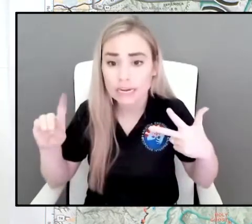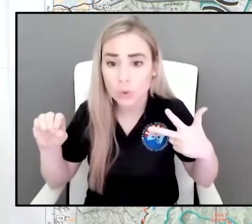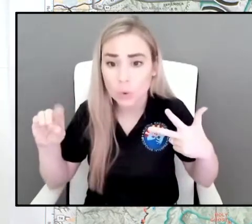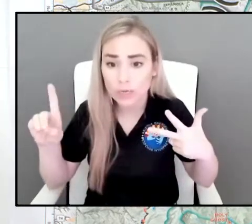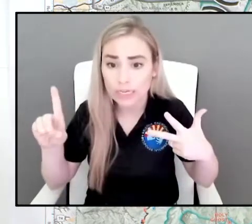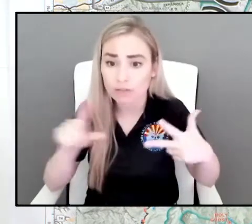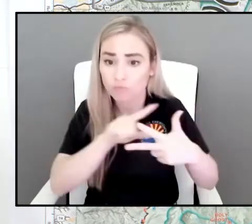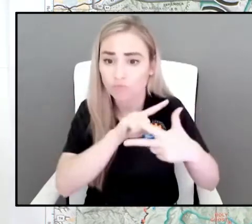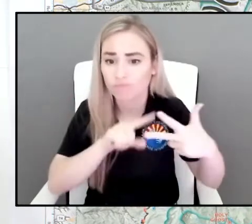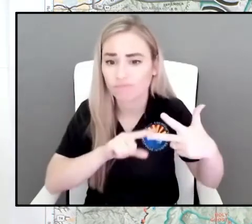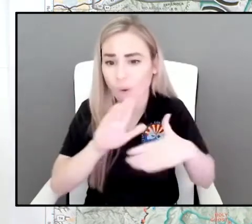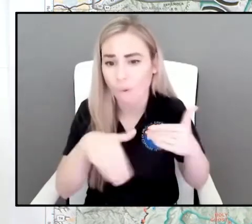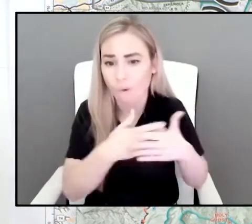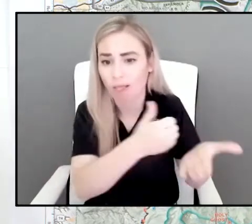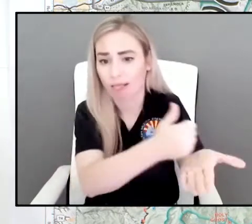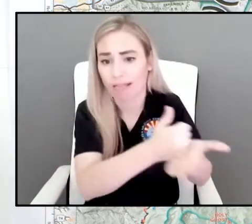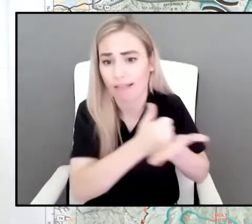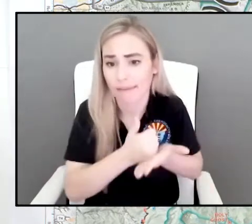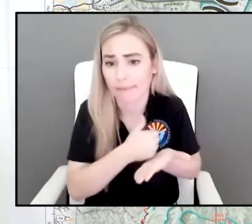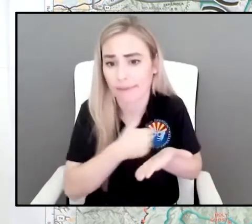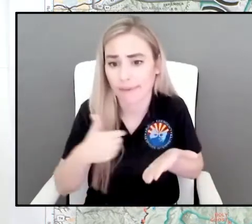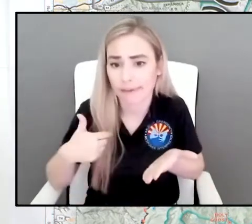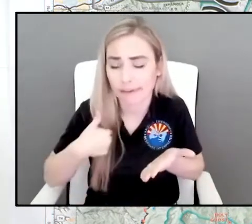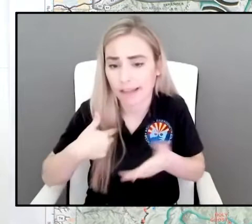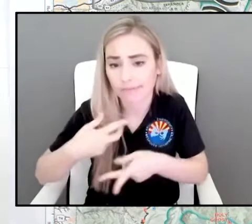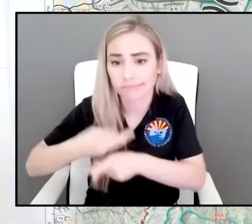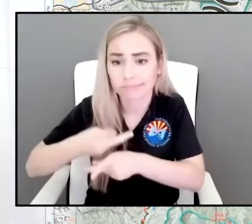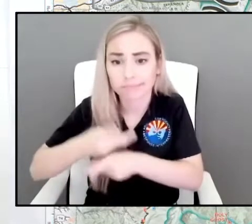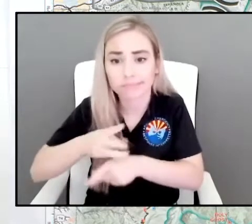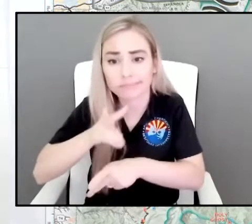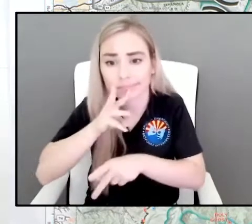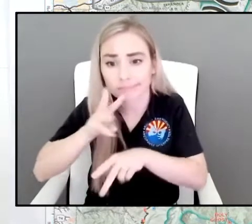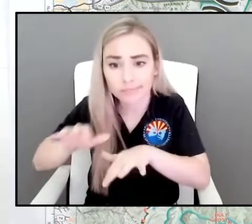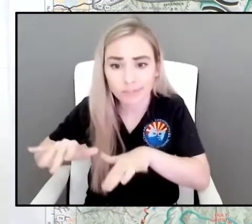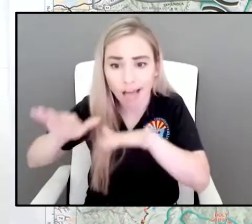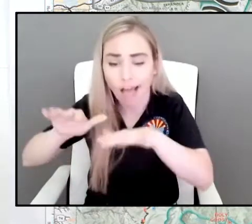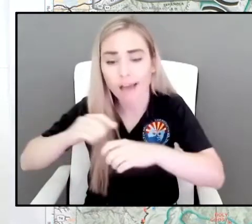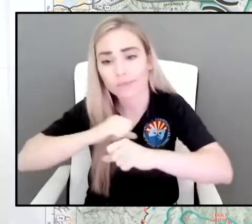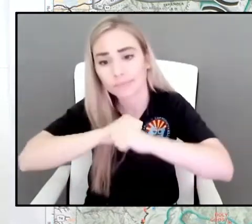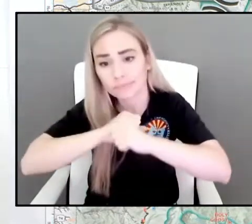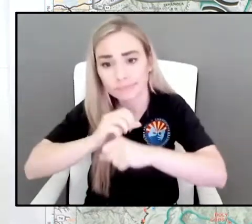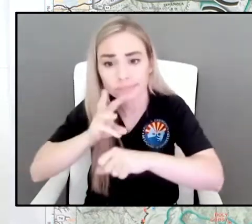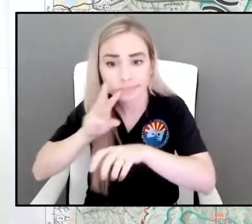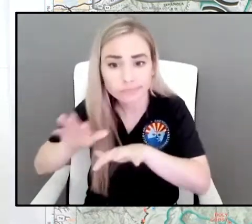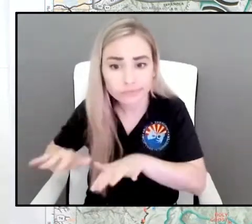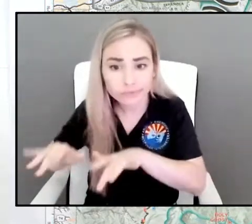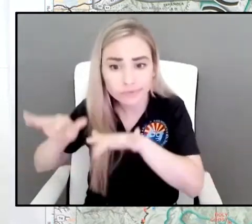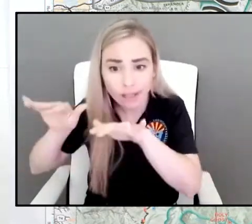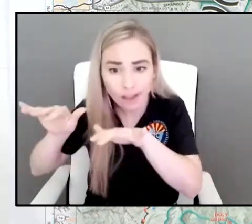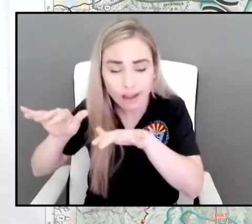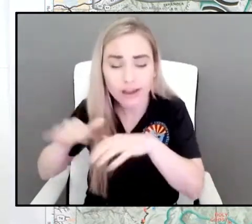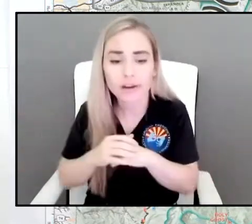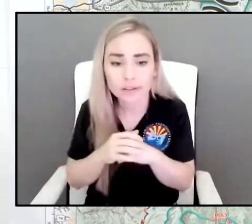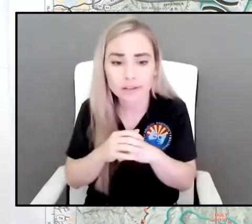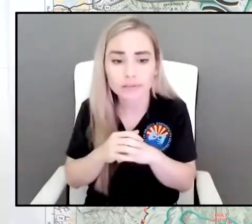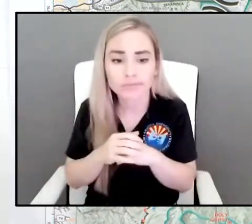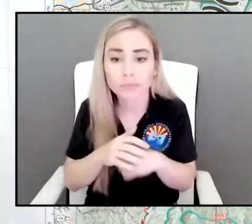helping us with flood mitigation. We have done a lot of infrastructure,